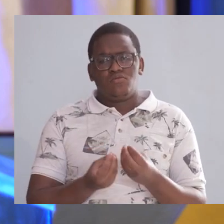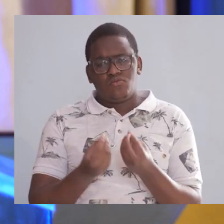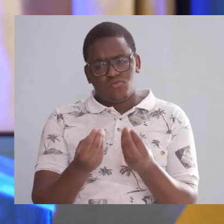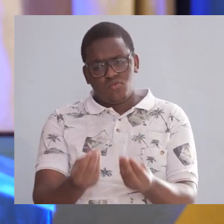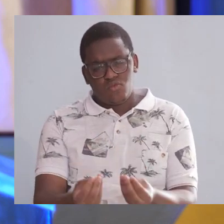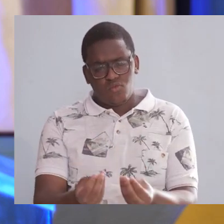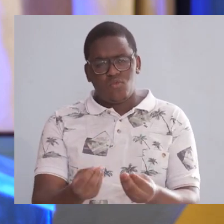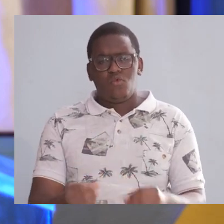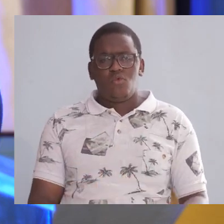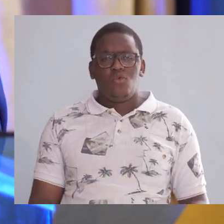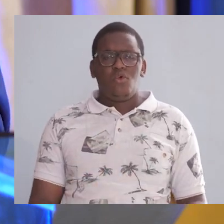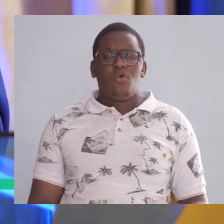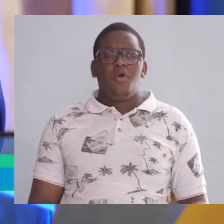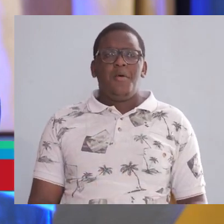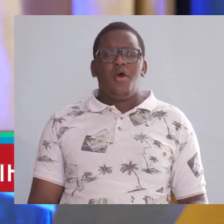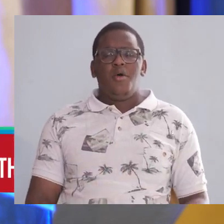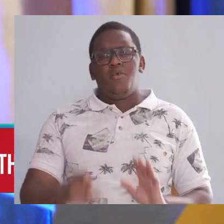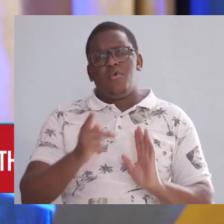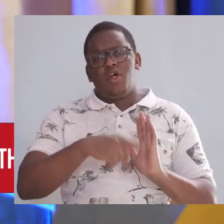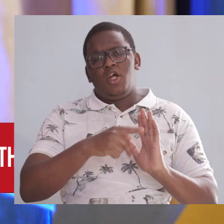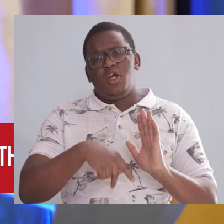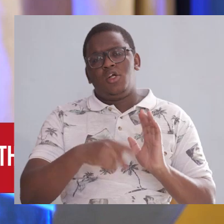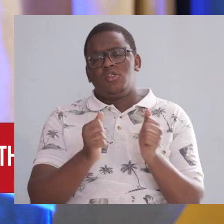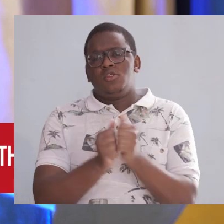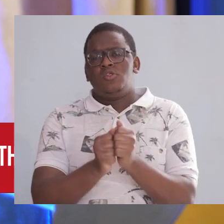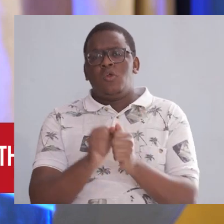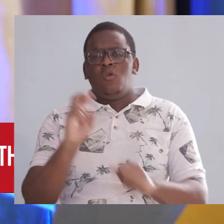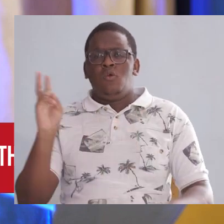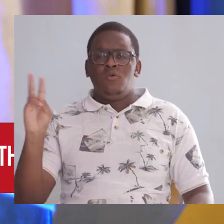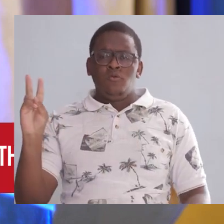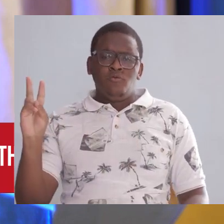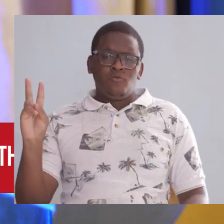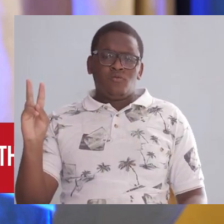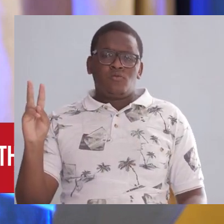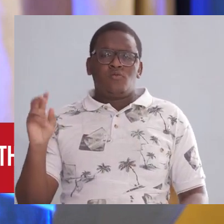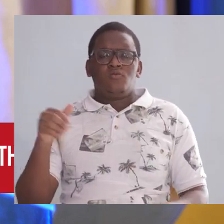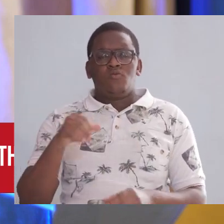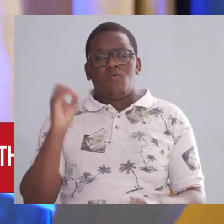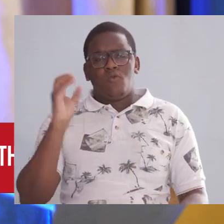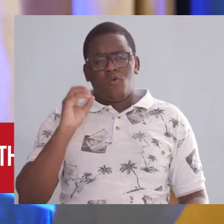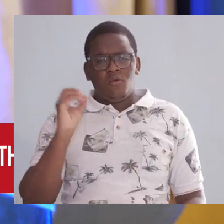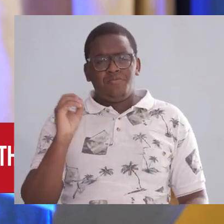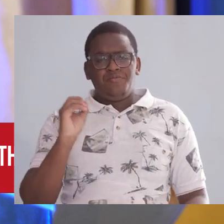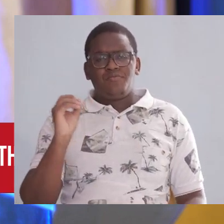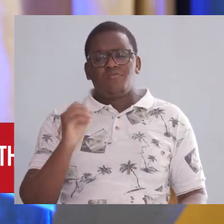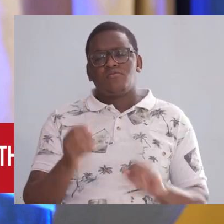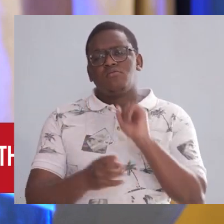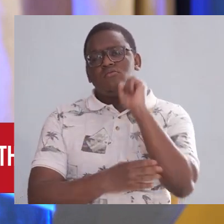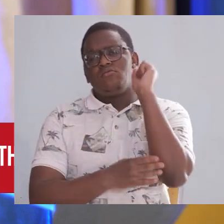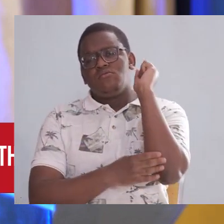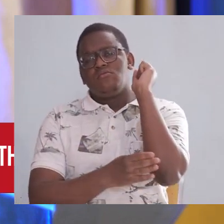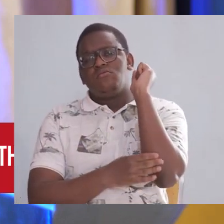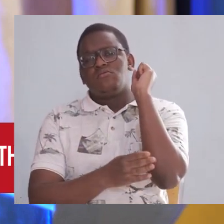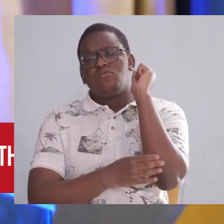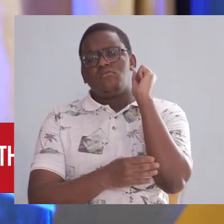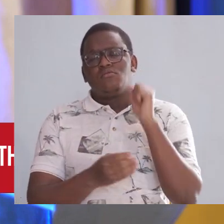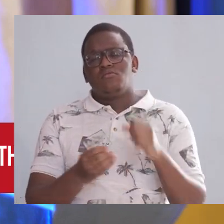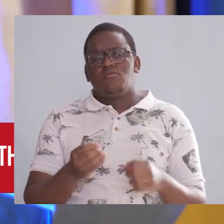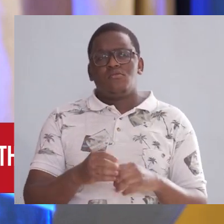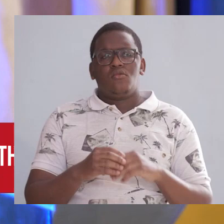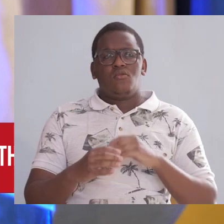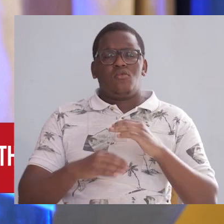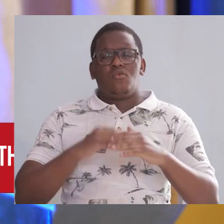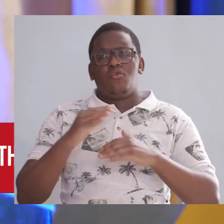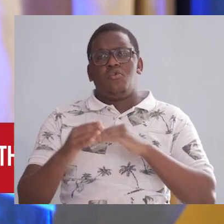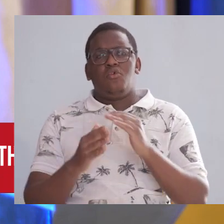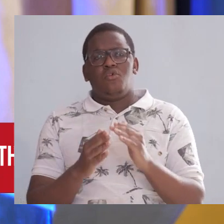Proverbs chapter 10, verses 2 says, ill-gotten treasures have no lasting value, but righteousness delivers from